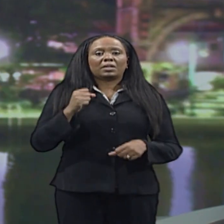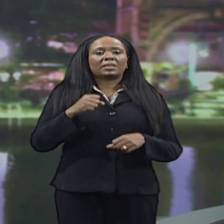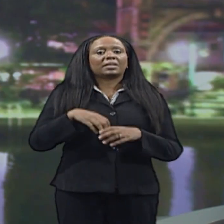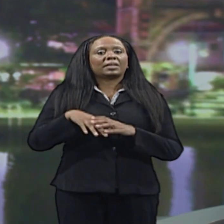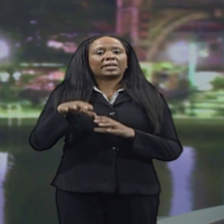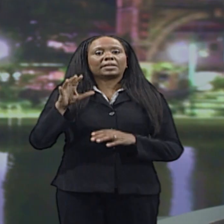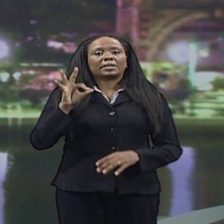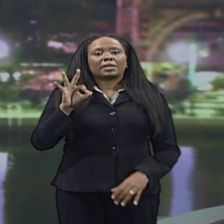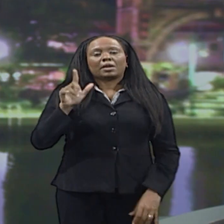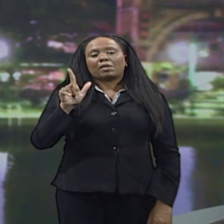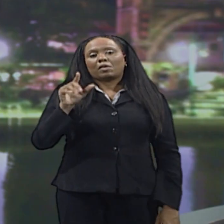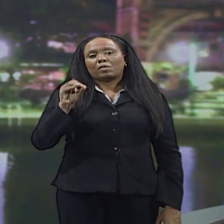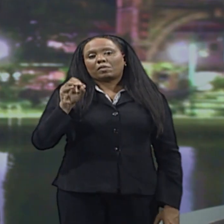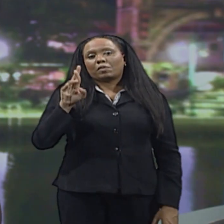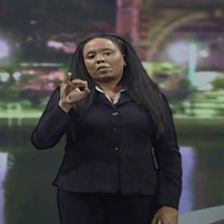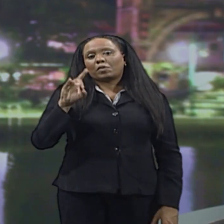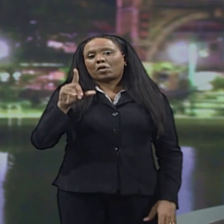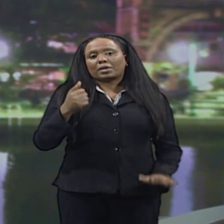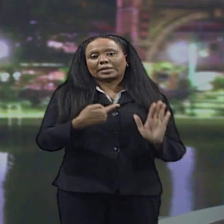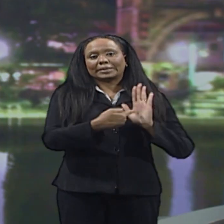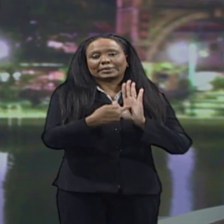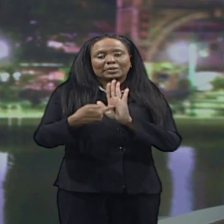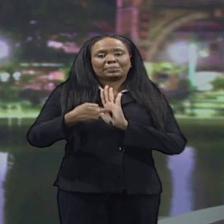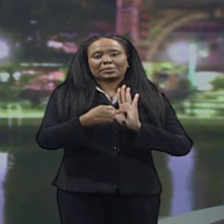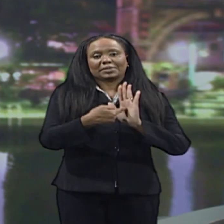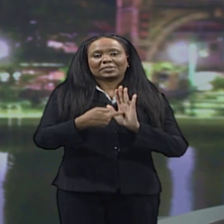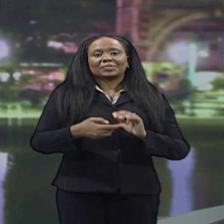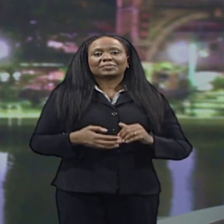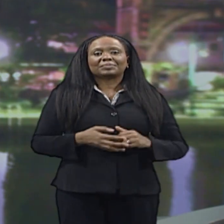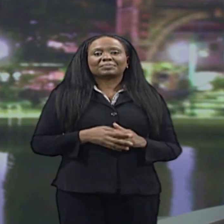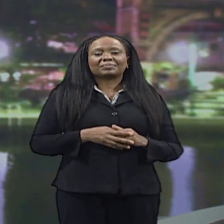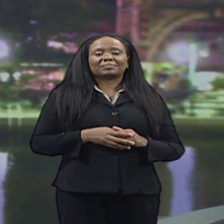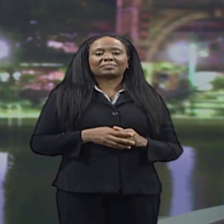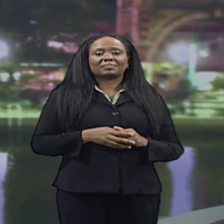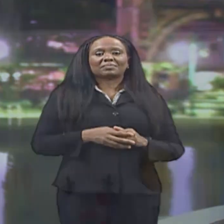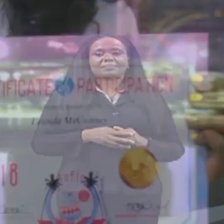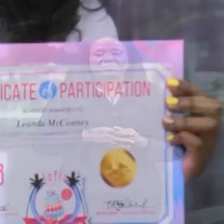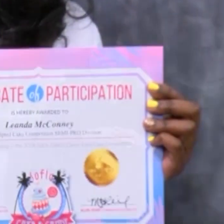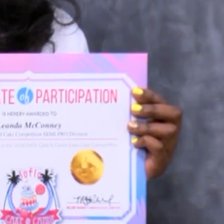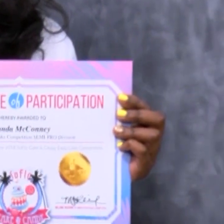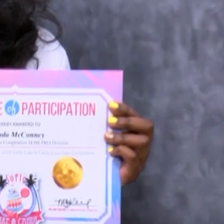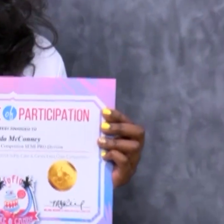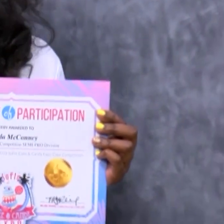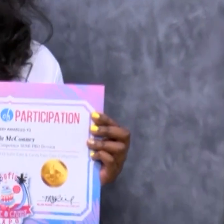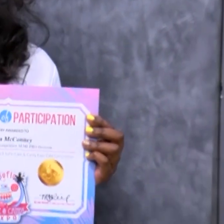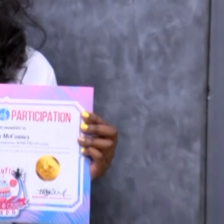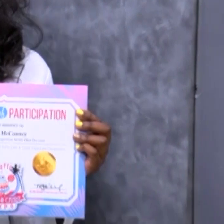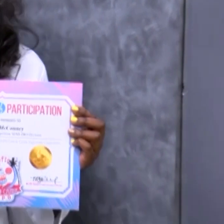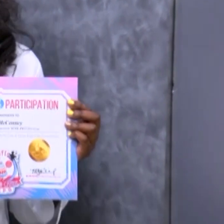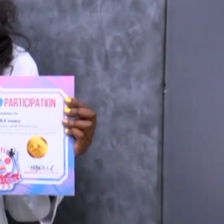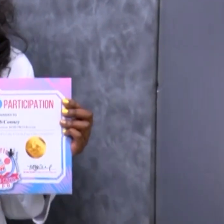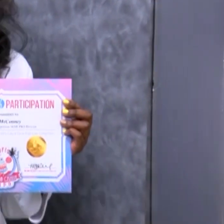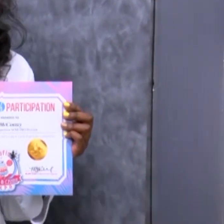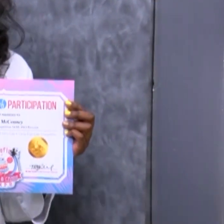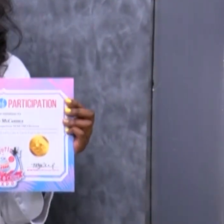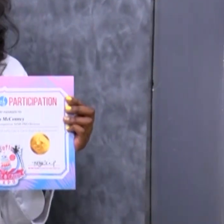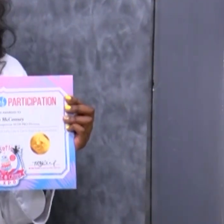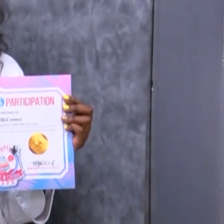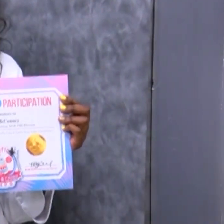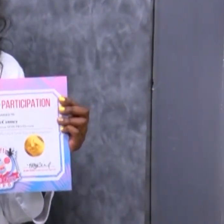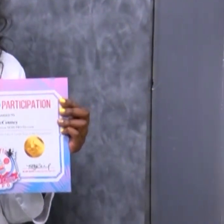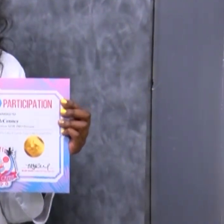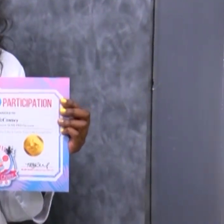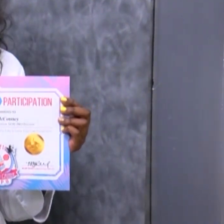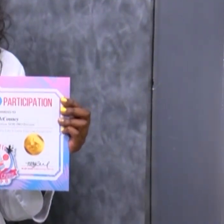Candy Explo in Florida. The 29-year-old who also holds a bachelor's degree in chemistry traveled to the Sunshine